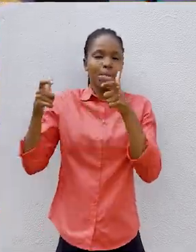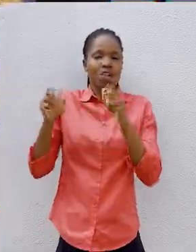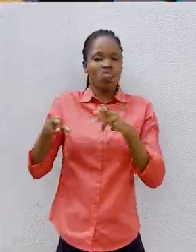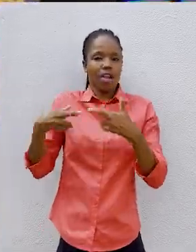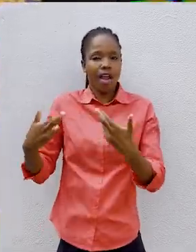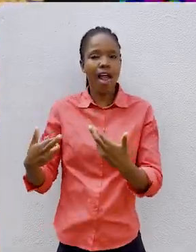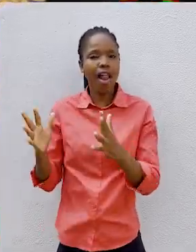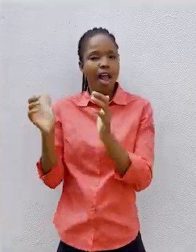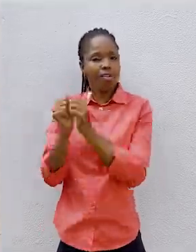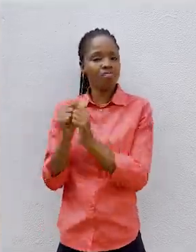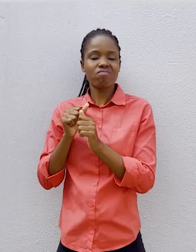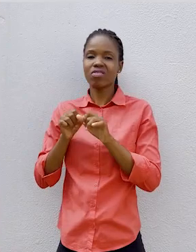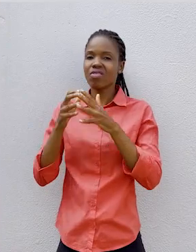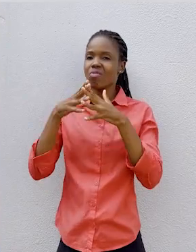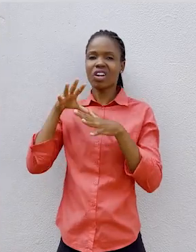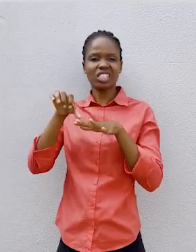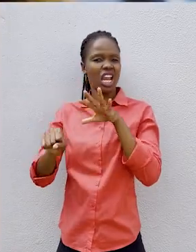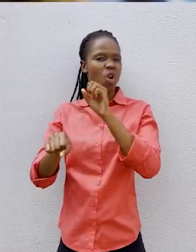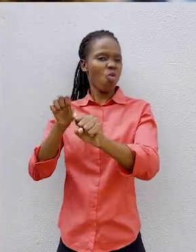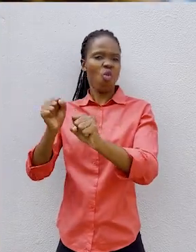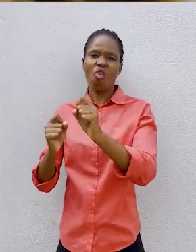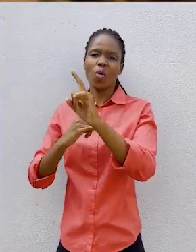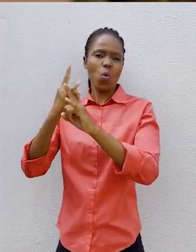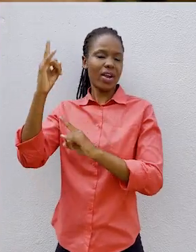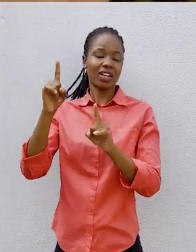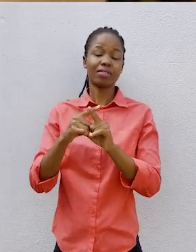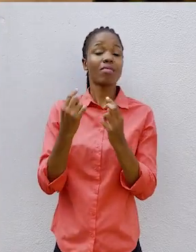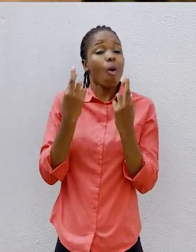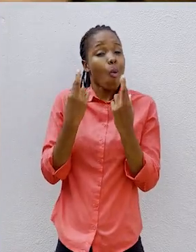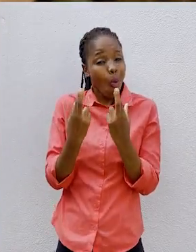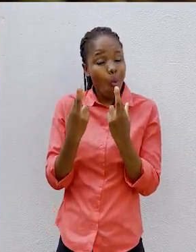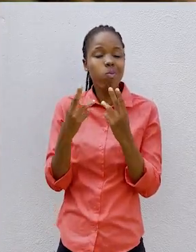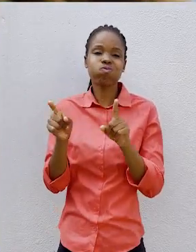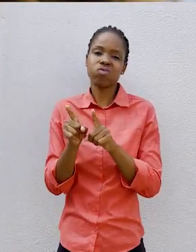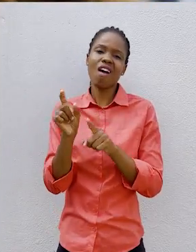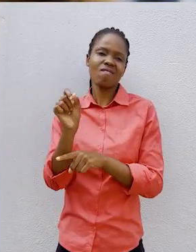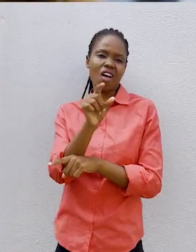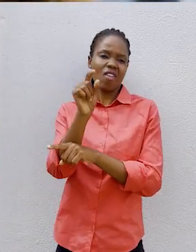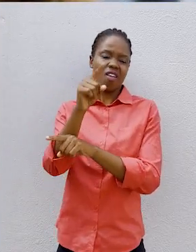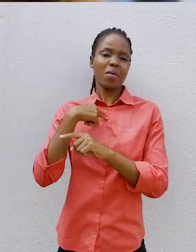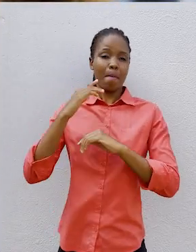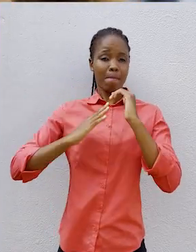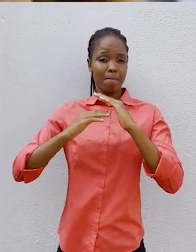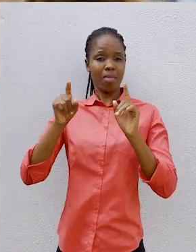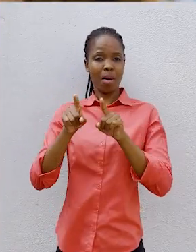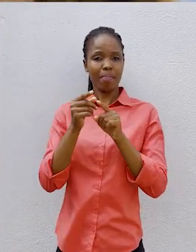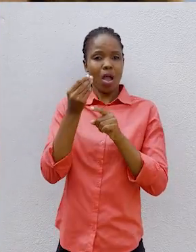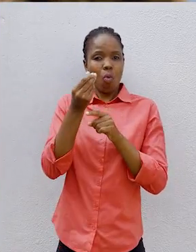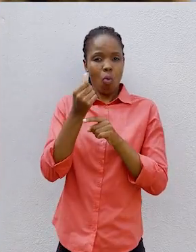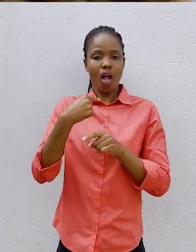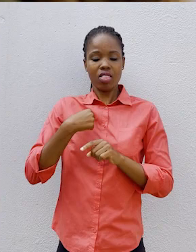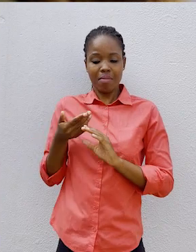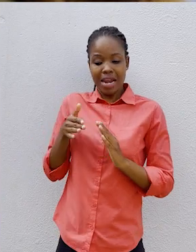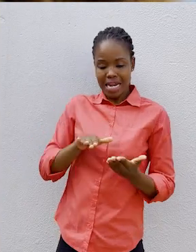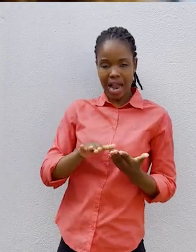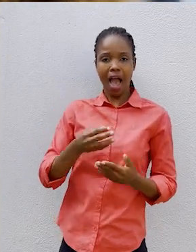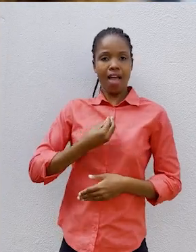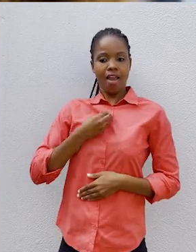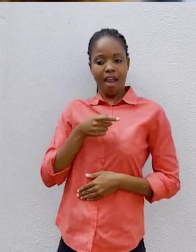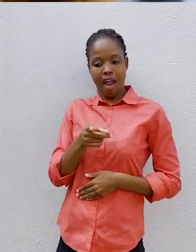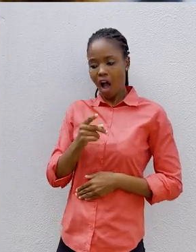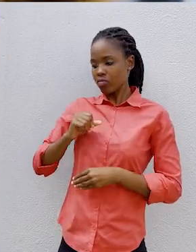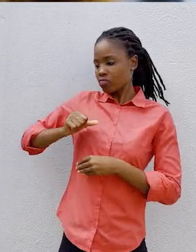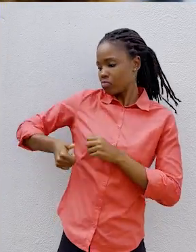largest retailers this side and take over the US. Long term, hopefully build generational wealth that I can leave